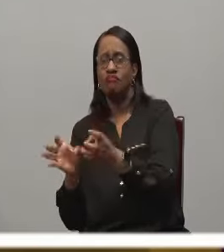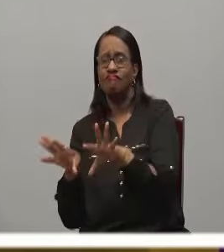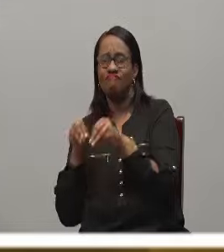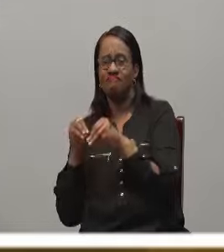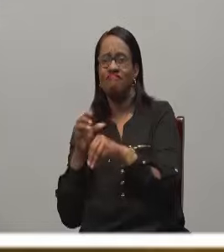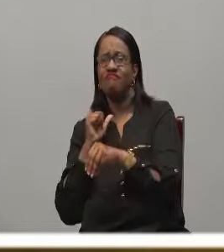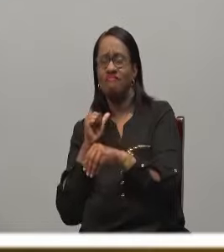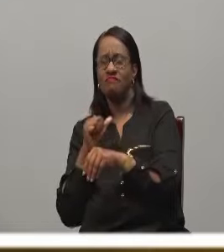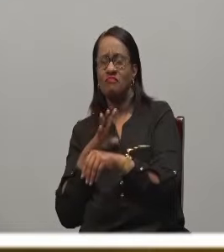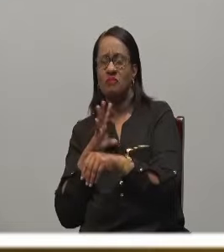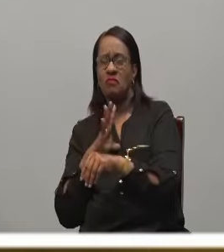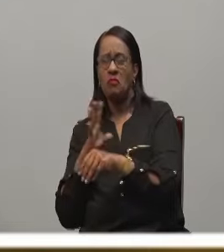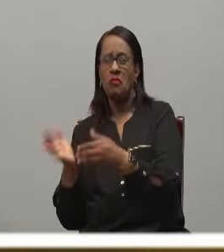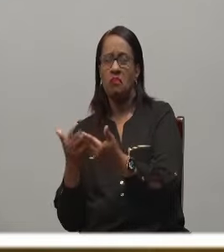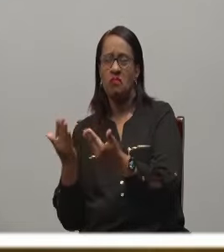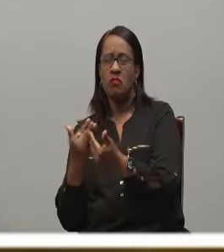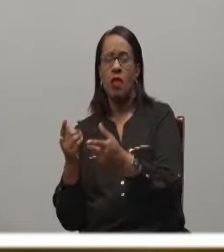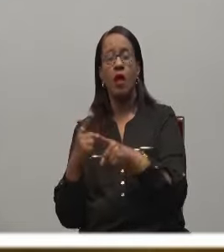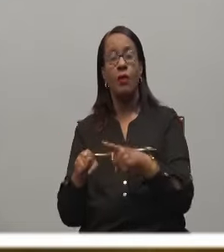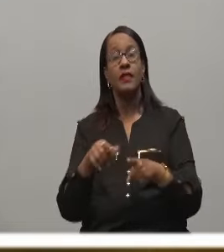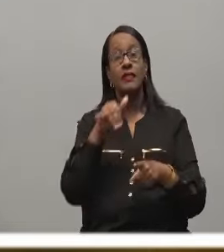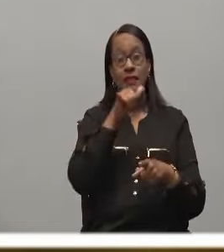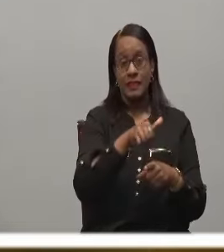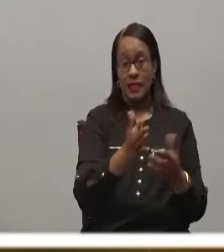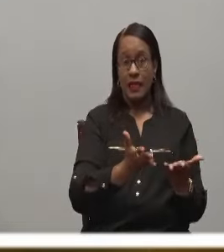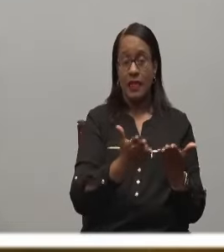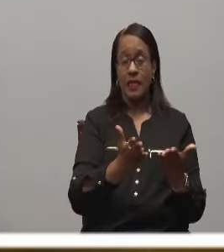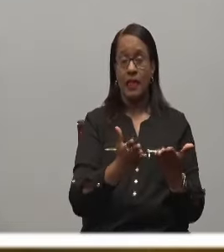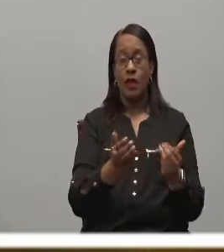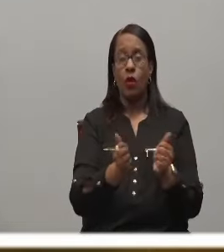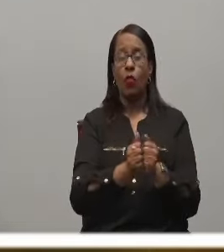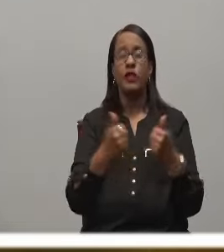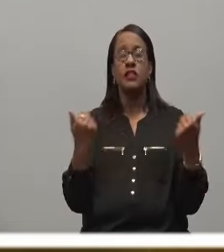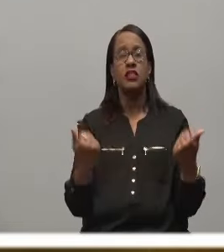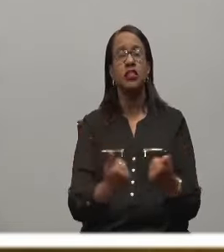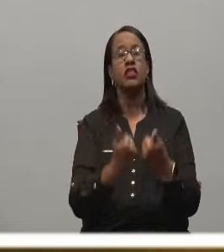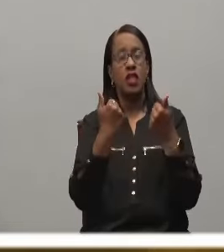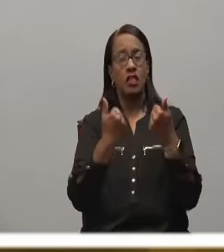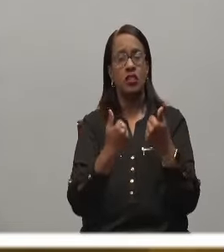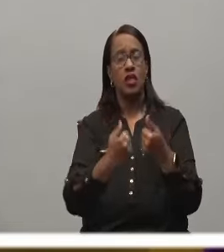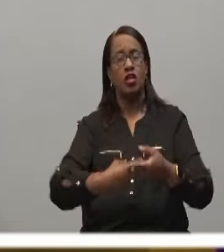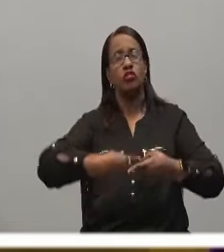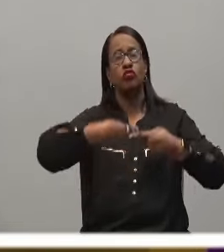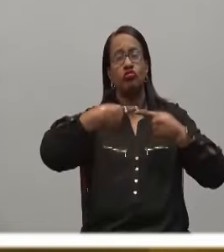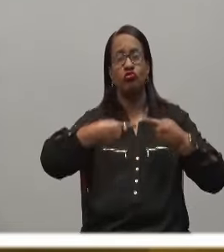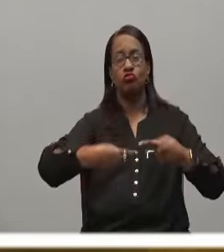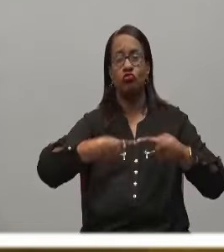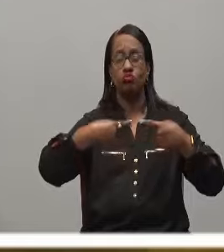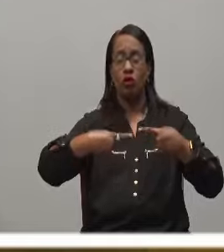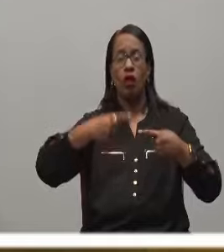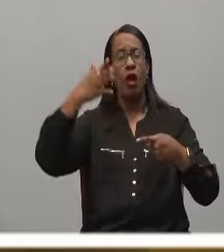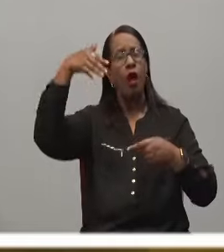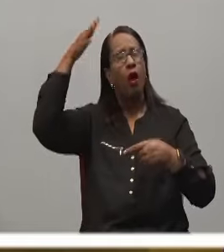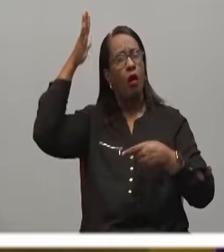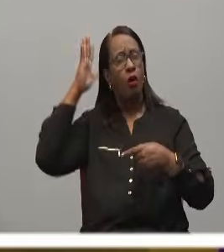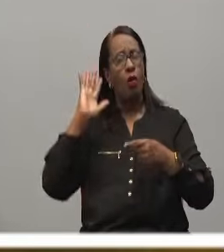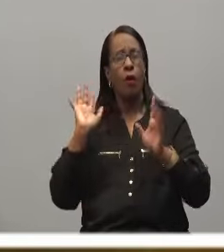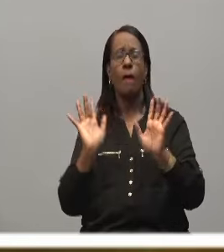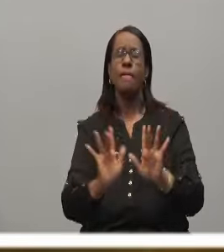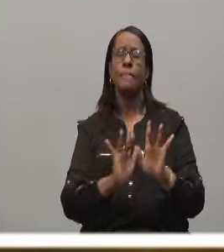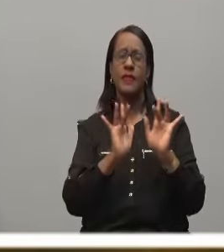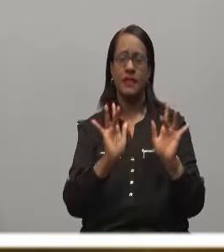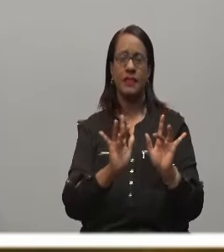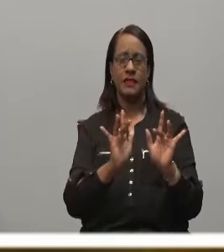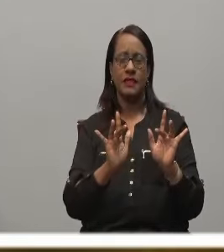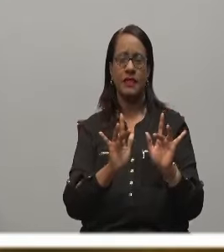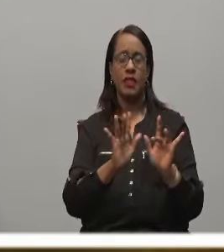it is in that moment that you understand the truth of your need of God. And you can put your whole life into the